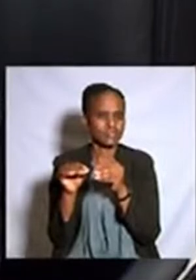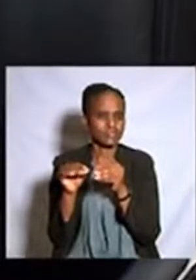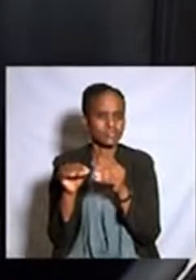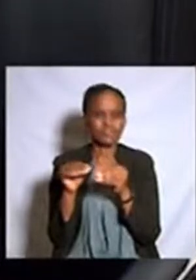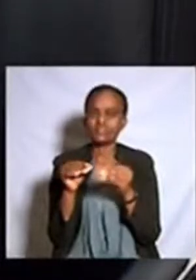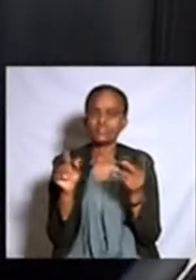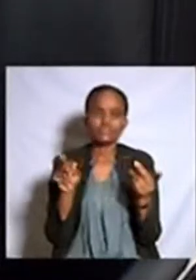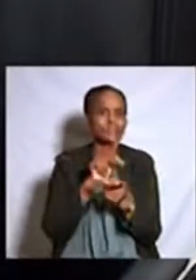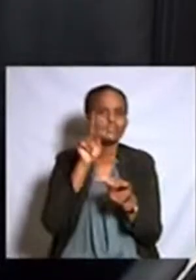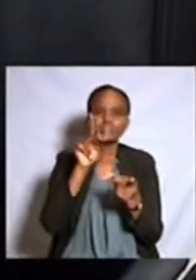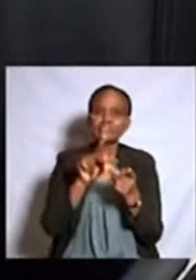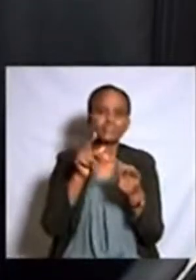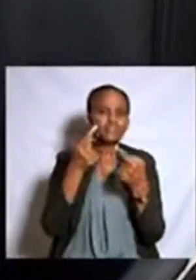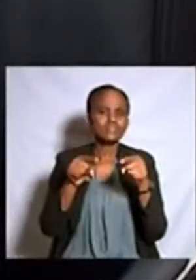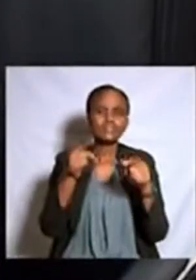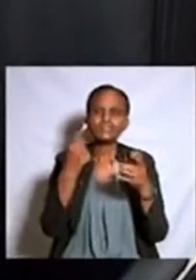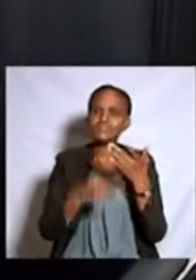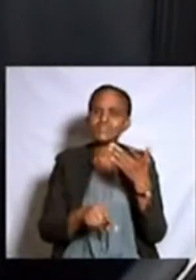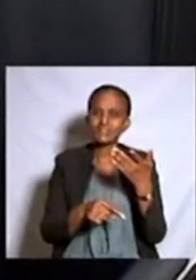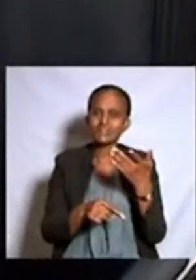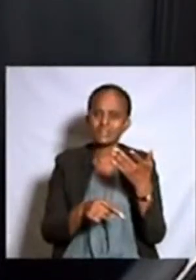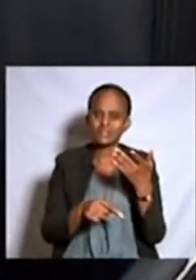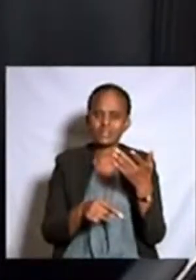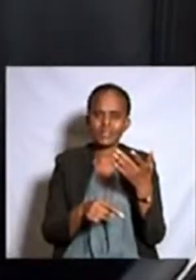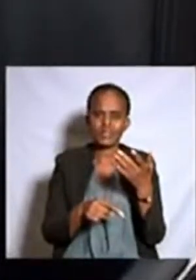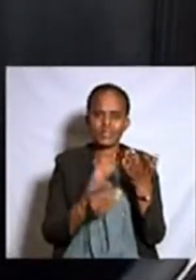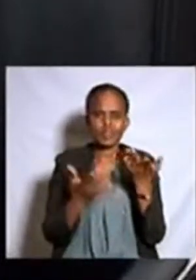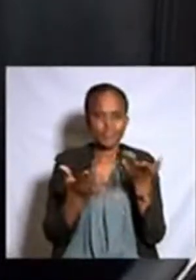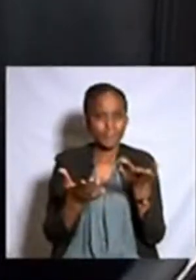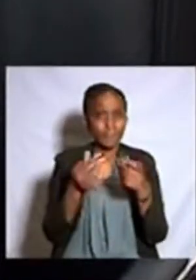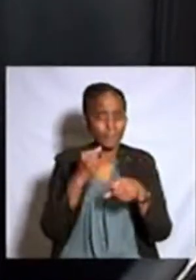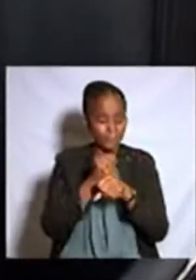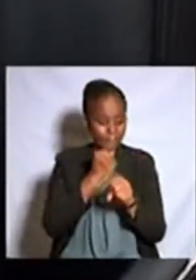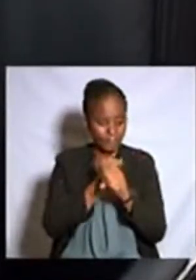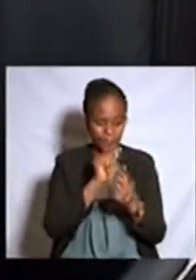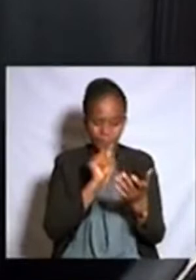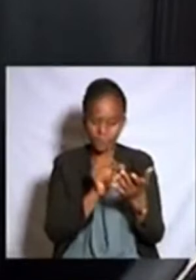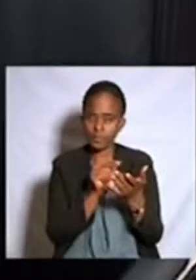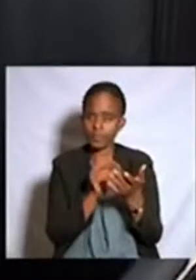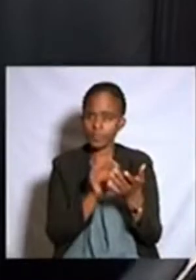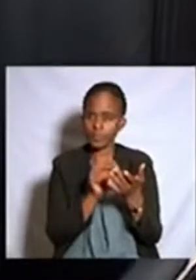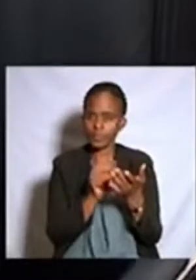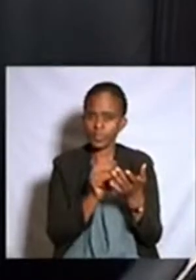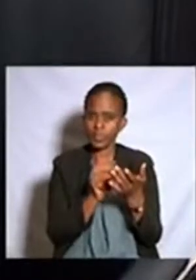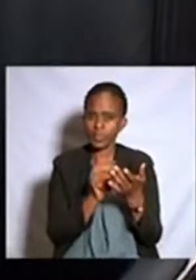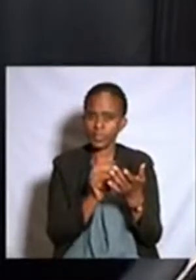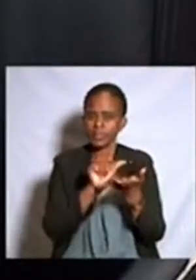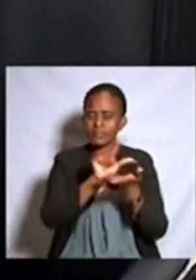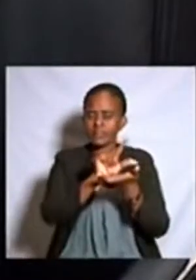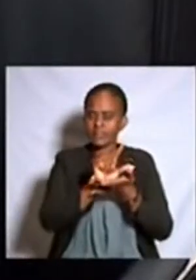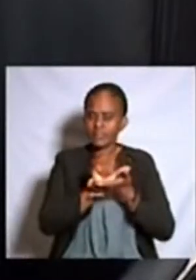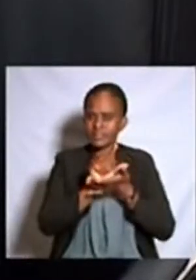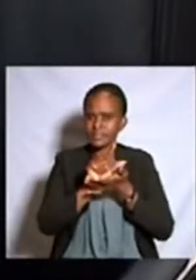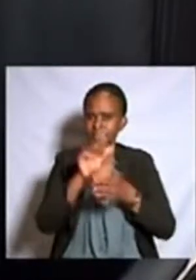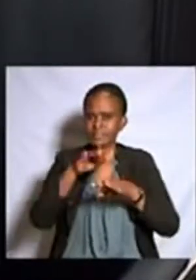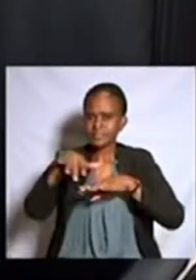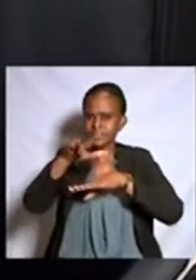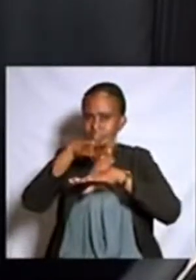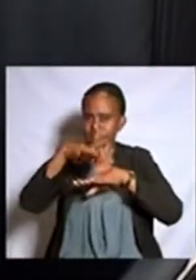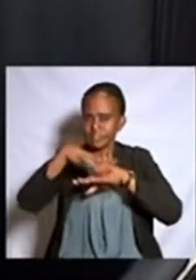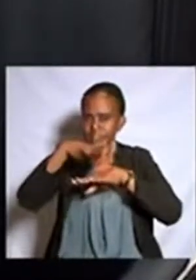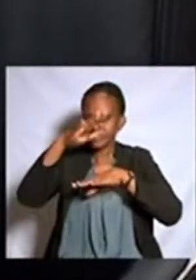What exactly transpired here to result in this mortgages above 25